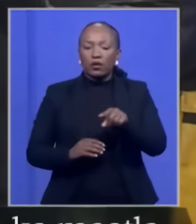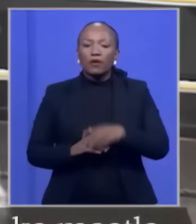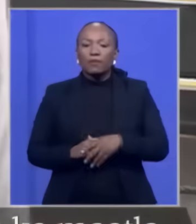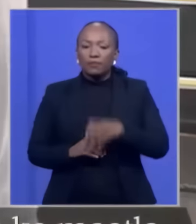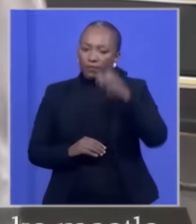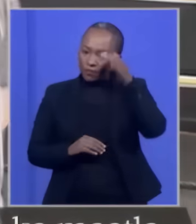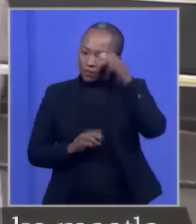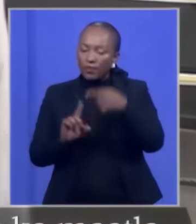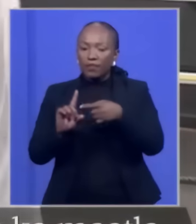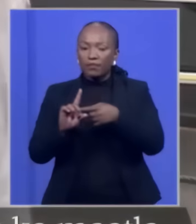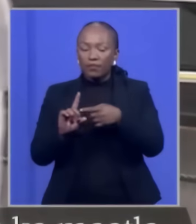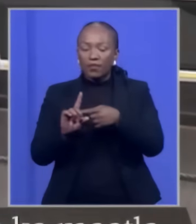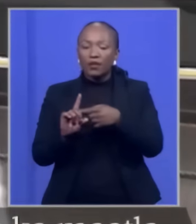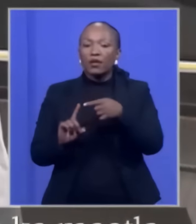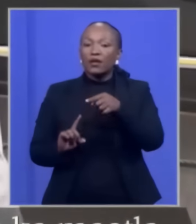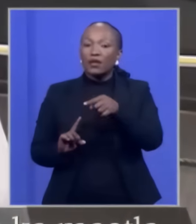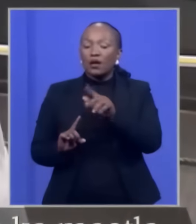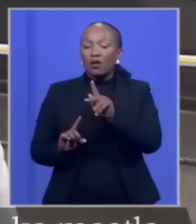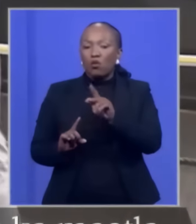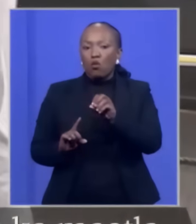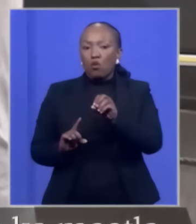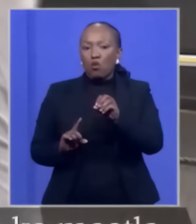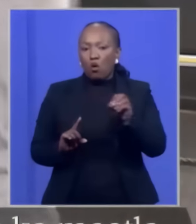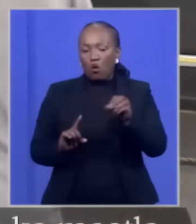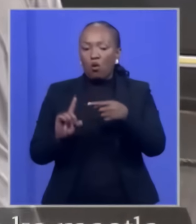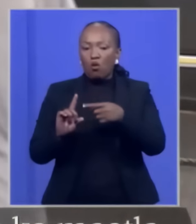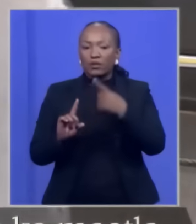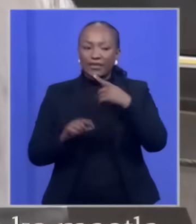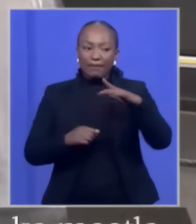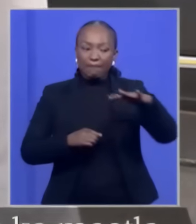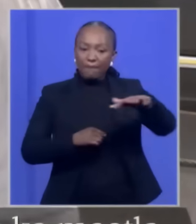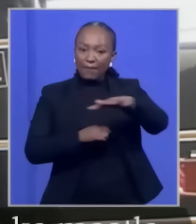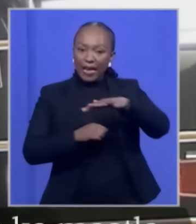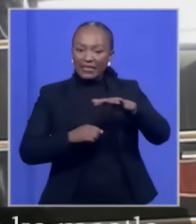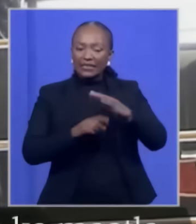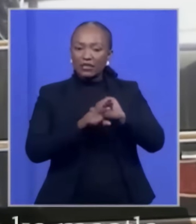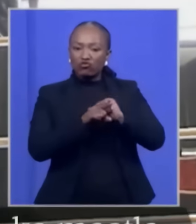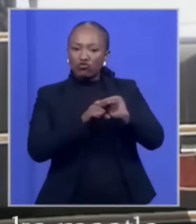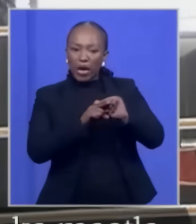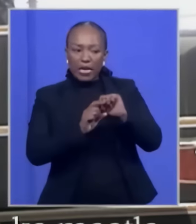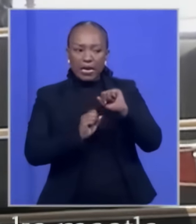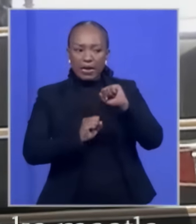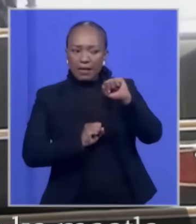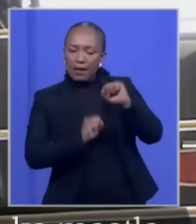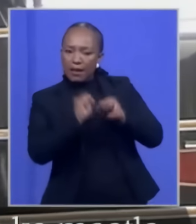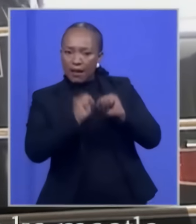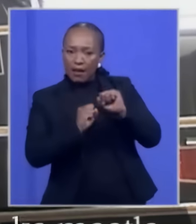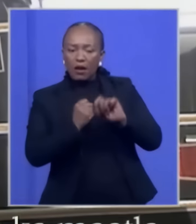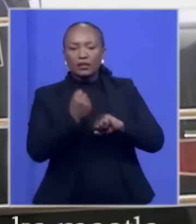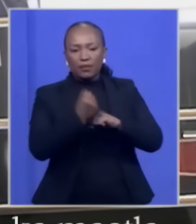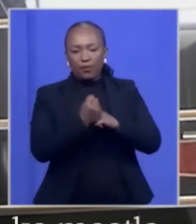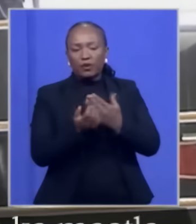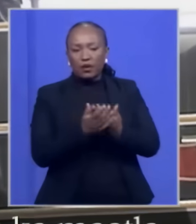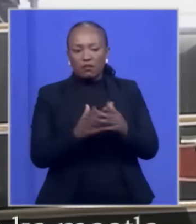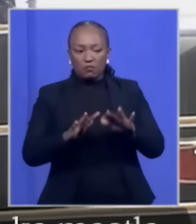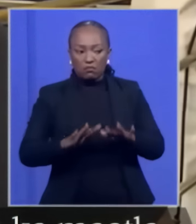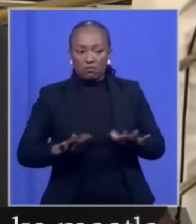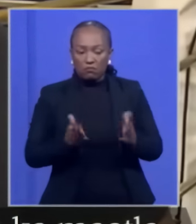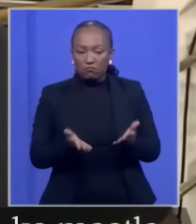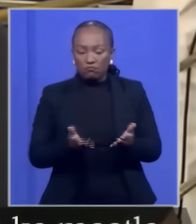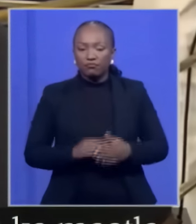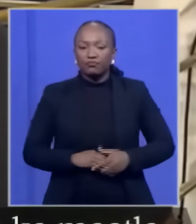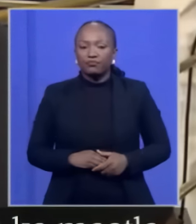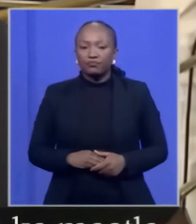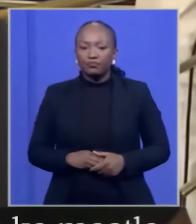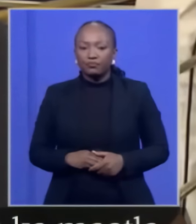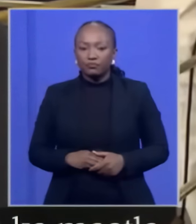o re lefelo le la boitšhidullo ke lefelo leo le dibapadi tša matswele di hwetšago thekgo yeo di itlhokago. Now we're trying to